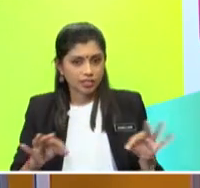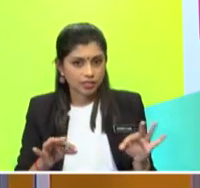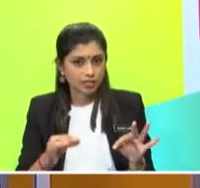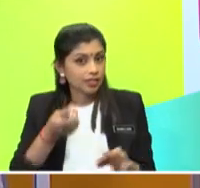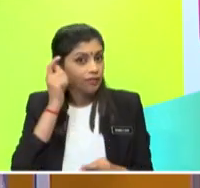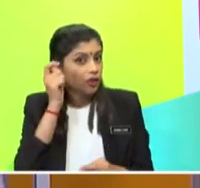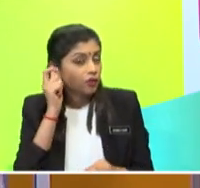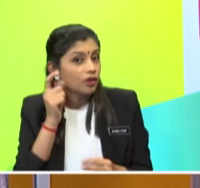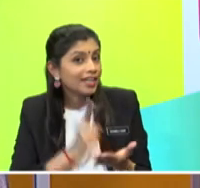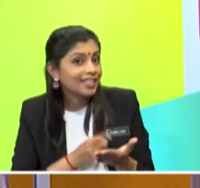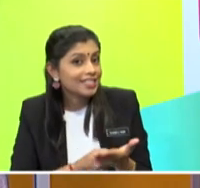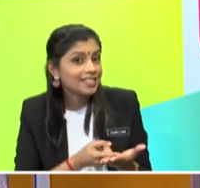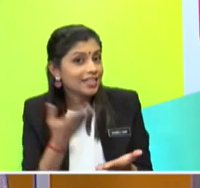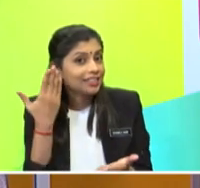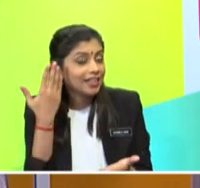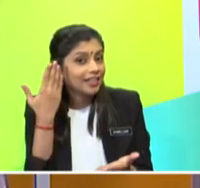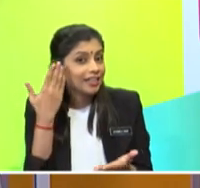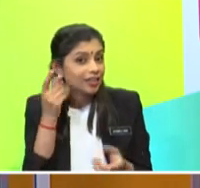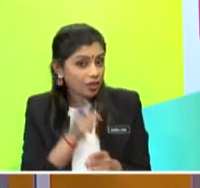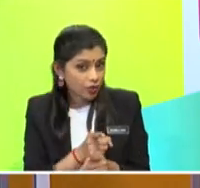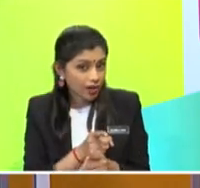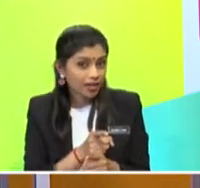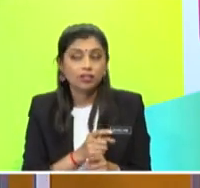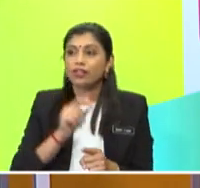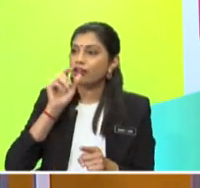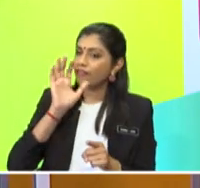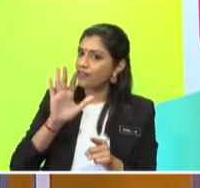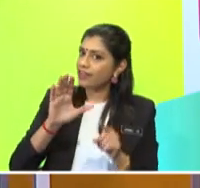here, Sean. The draft with your dad.